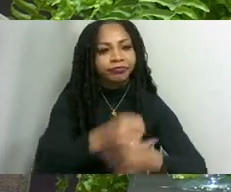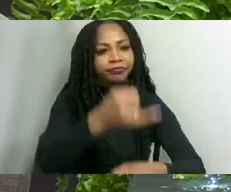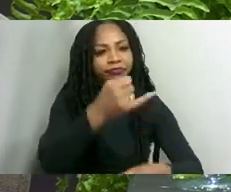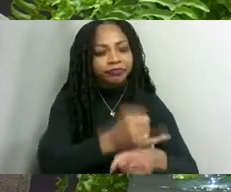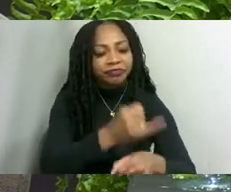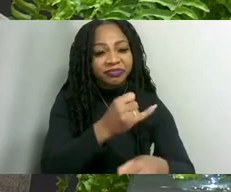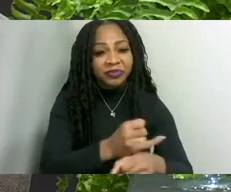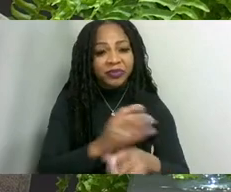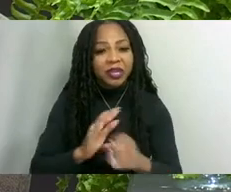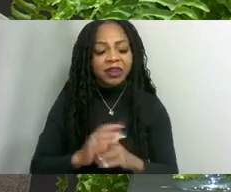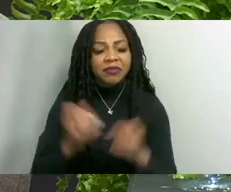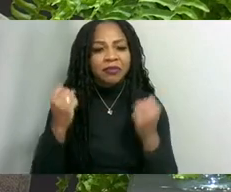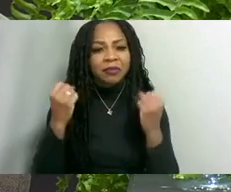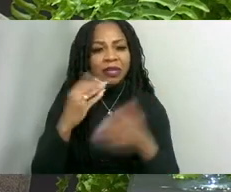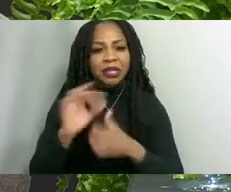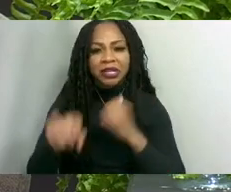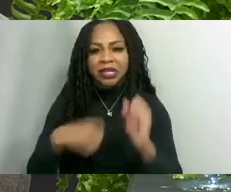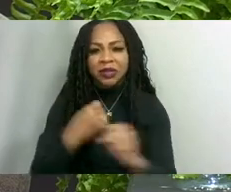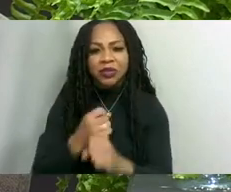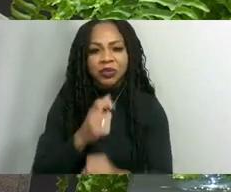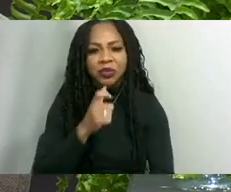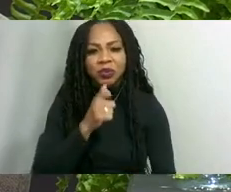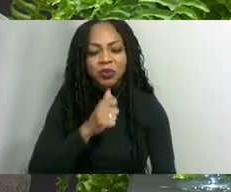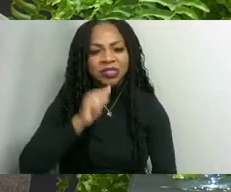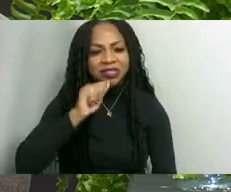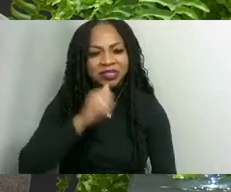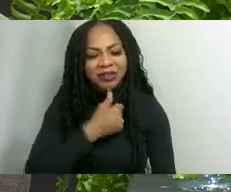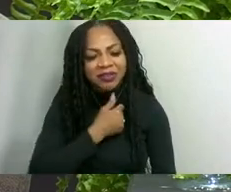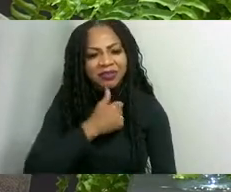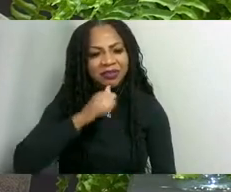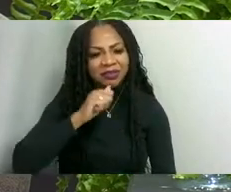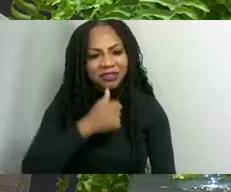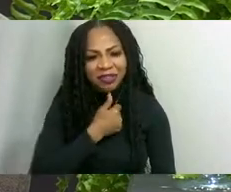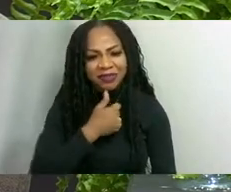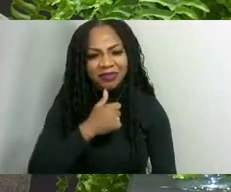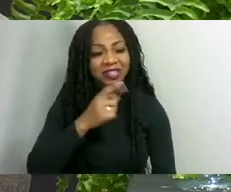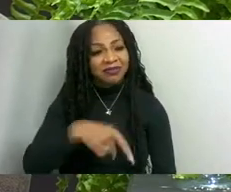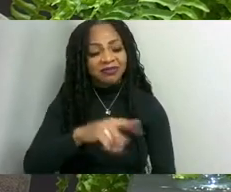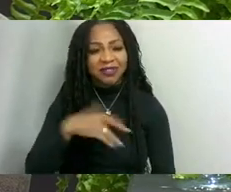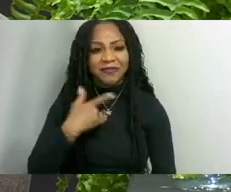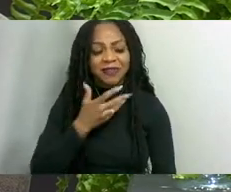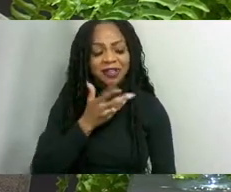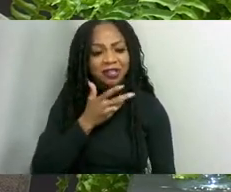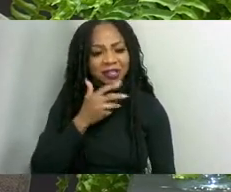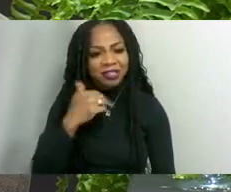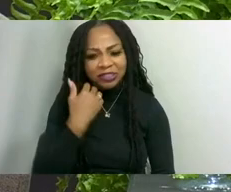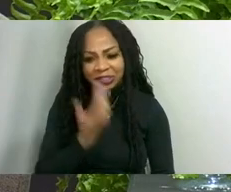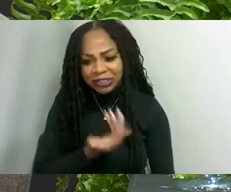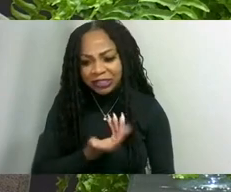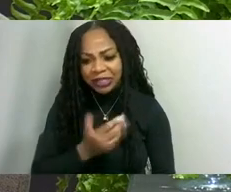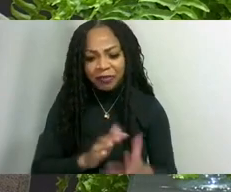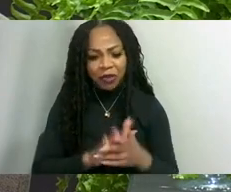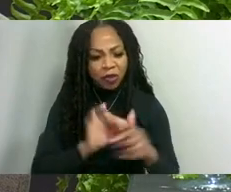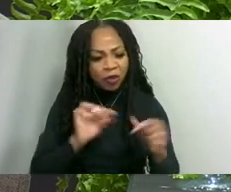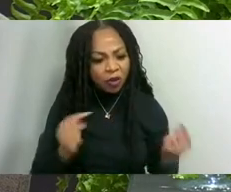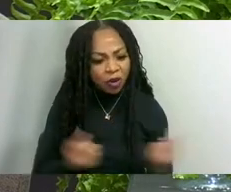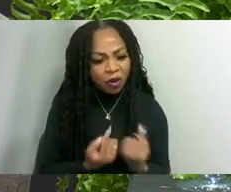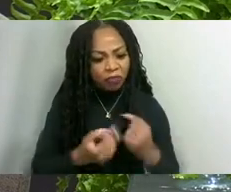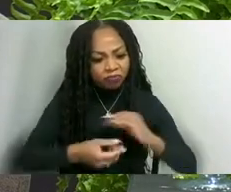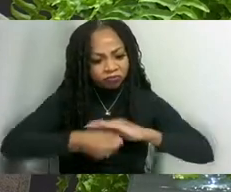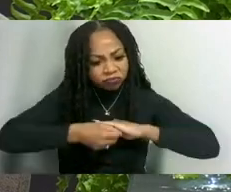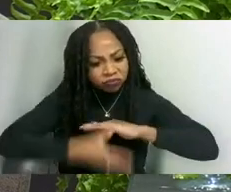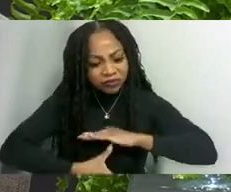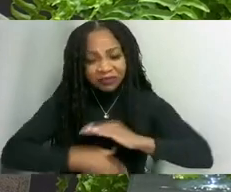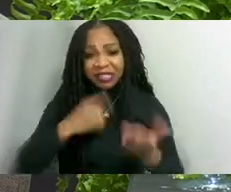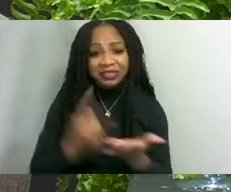people who went through that stuff were so ashamed of it and so hurt by it, they did not want, sometimes they wouldn't even